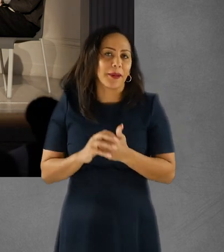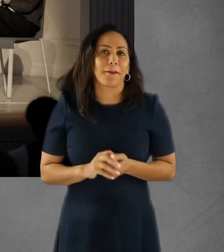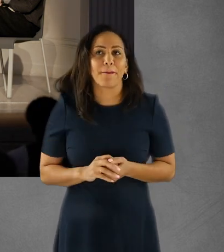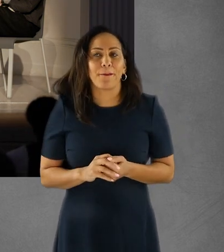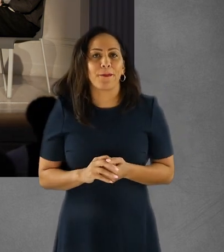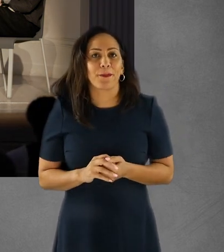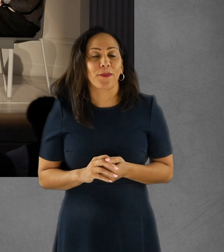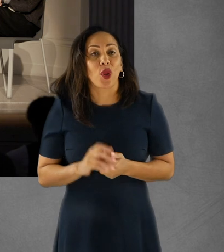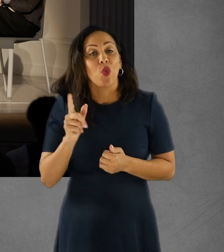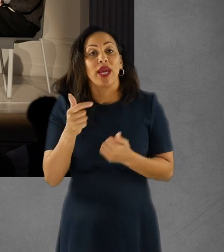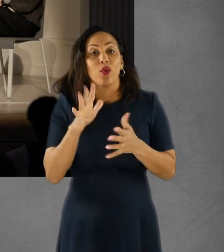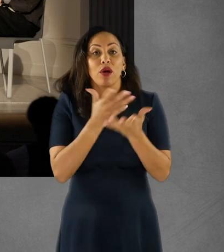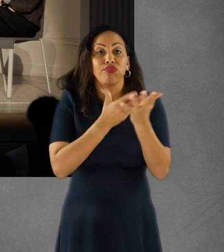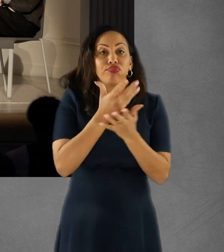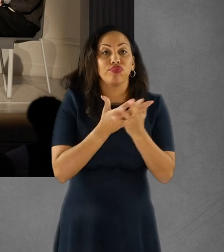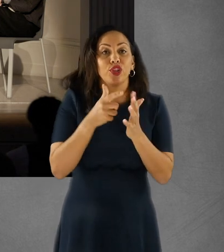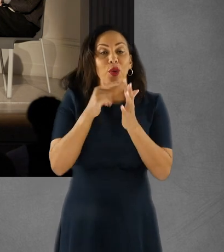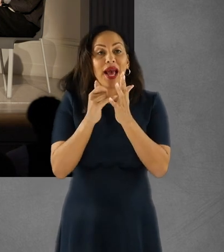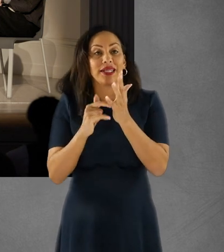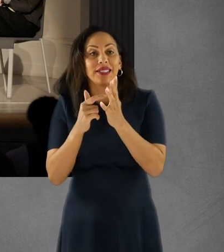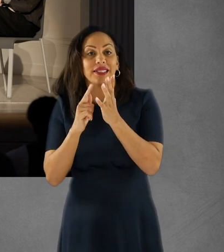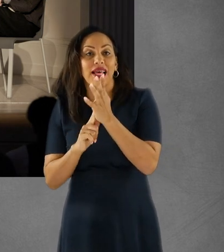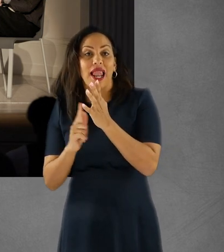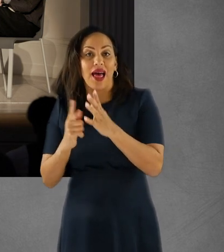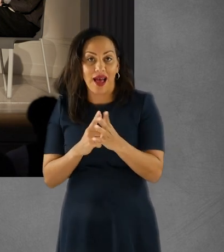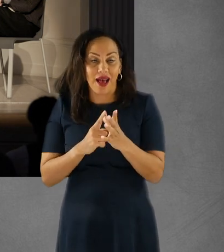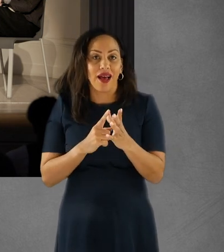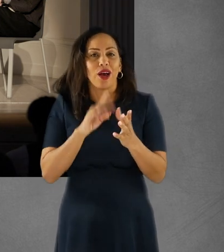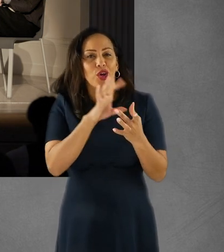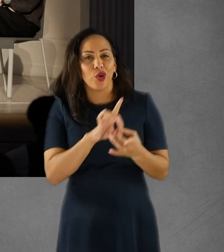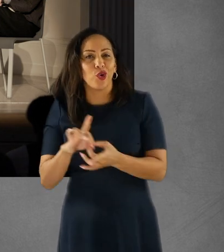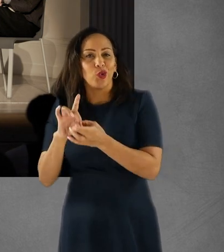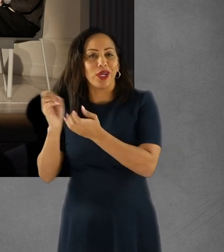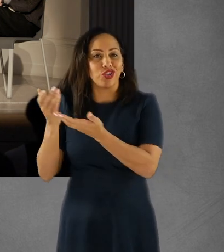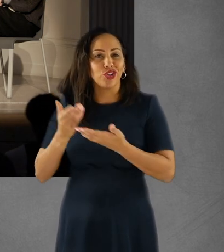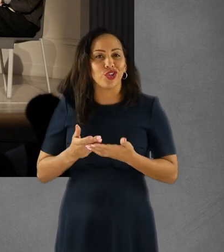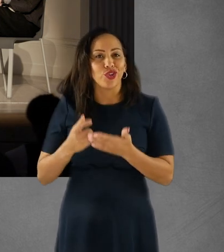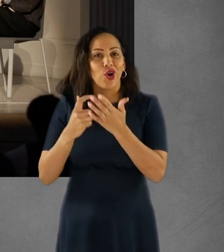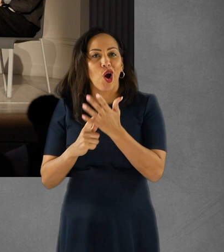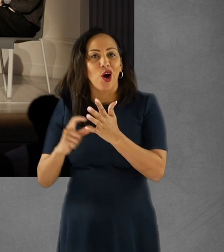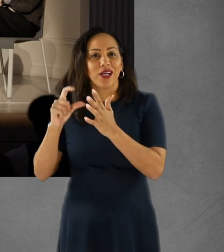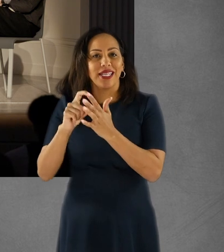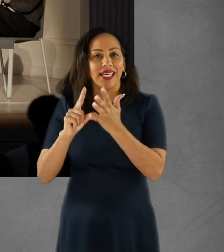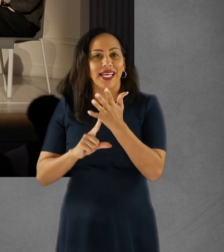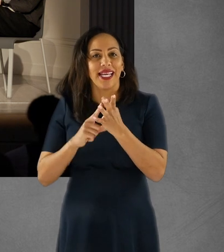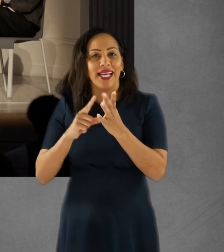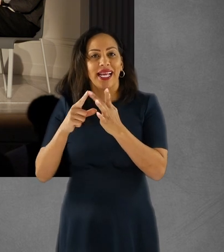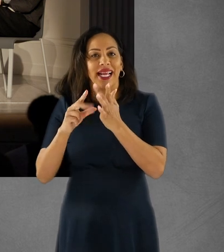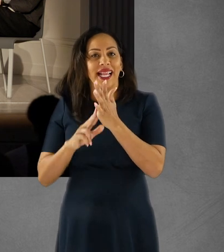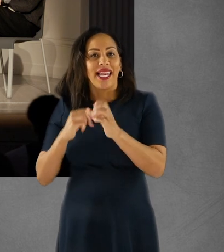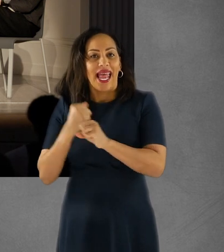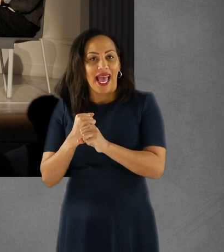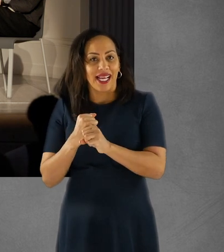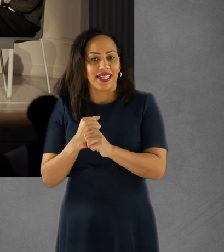psychiatrist we were talking to. And then again, R. Day Lang also talks about different psychiatric states at maybe more